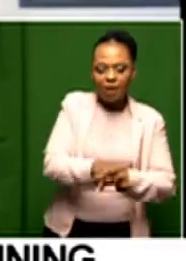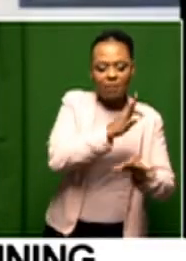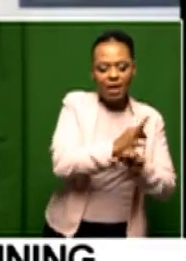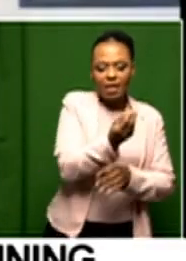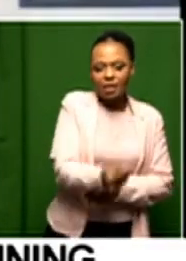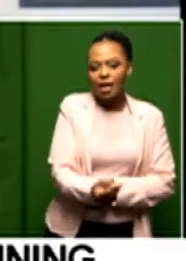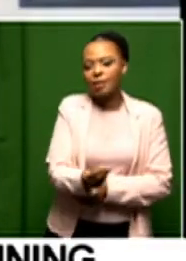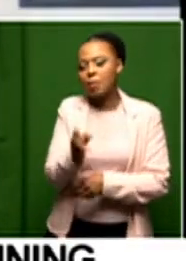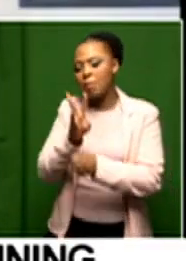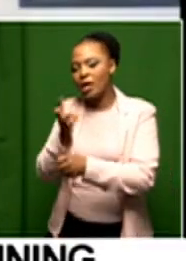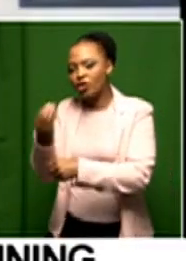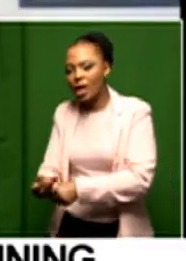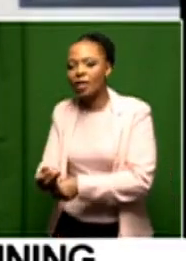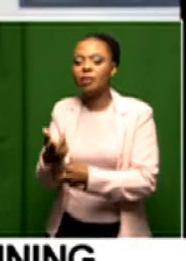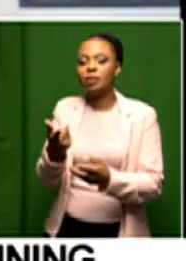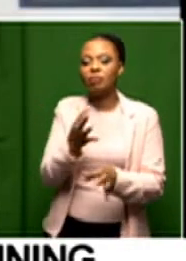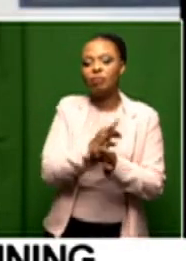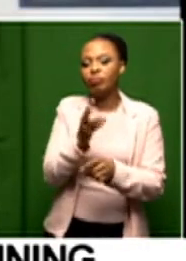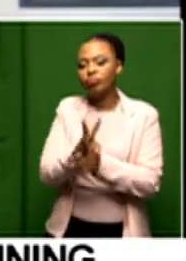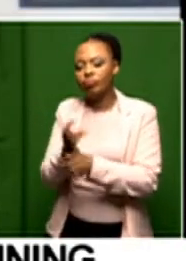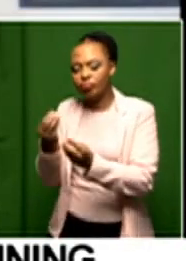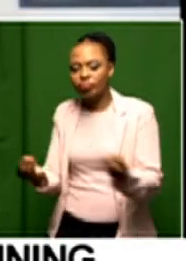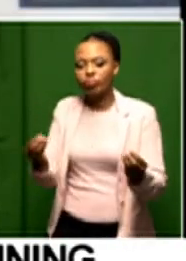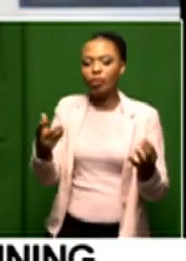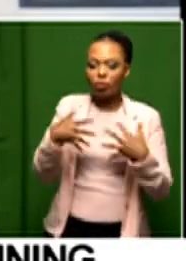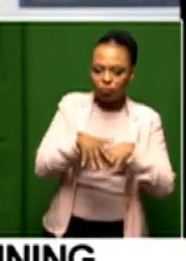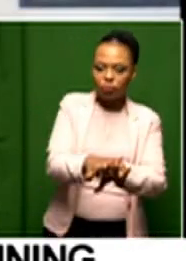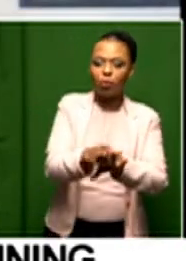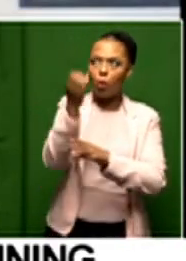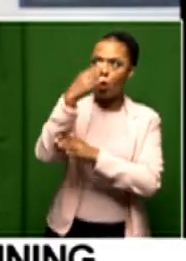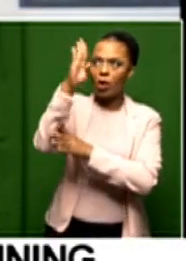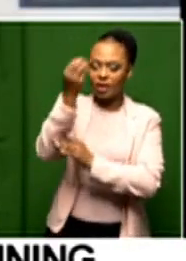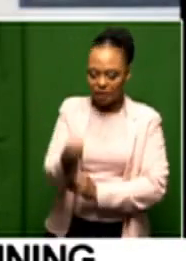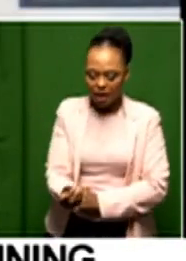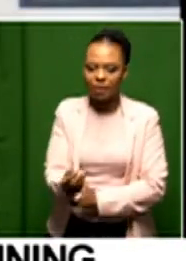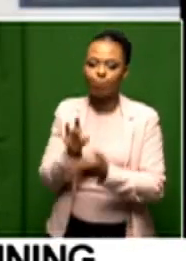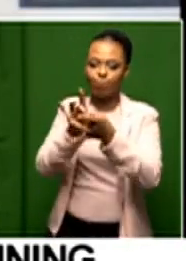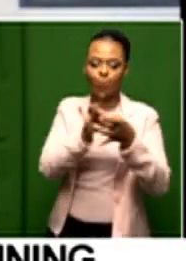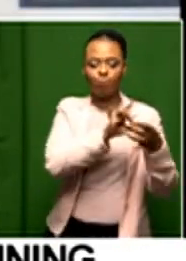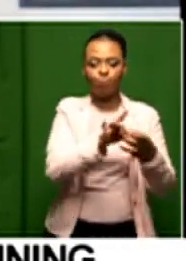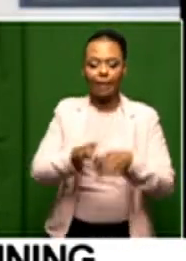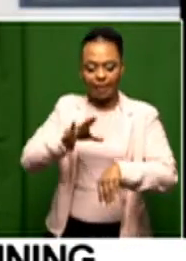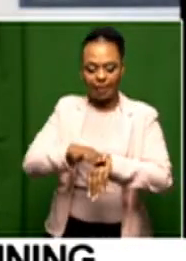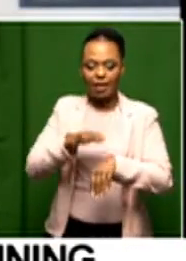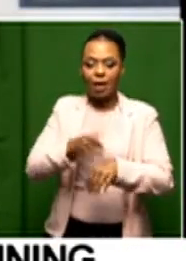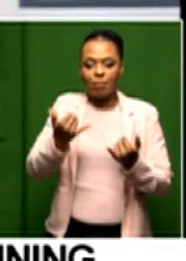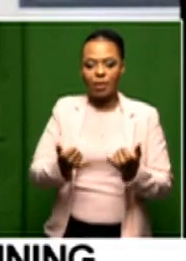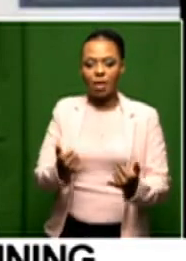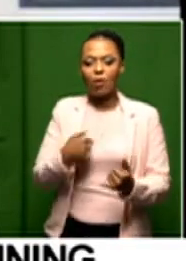child, guardian and child, to just cook in the kitchen in creating memories. And I find that if you spend a lot of time